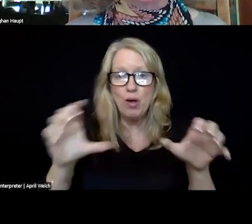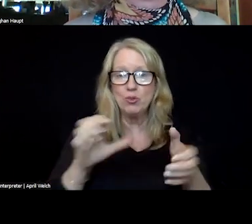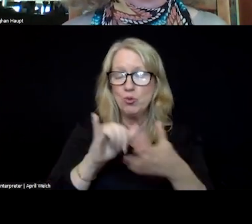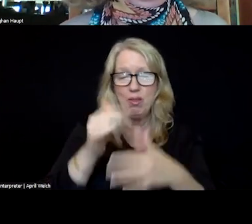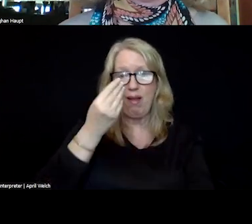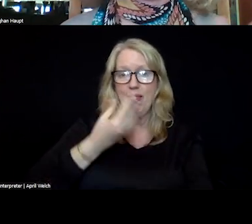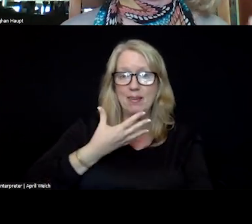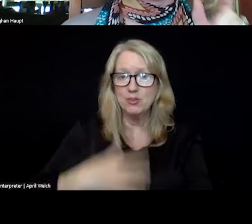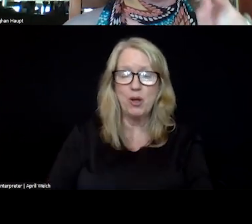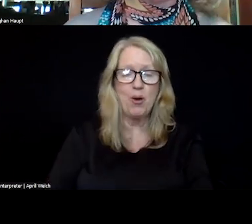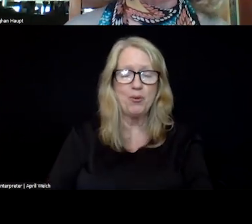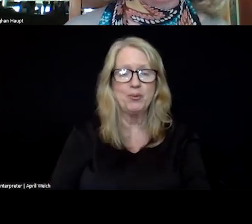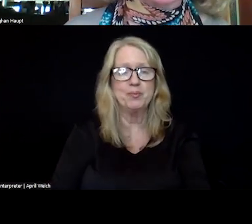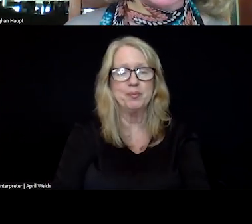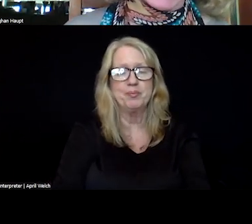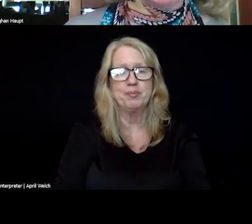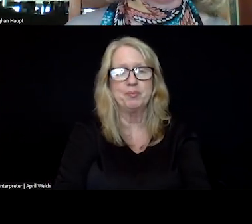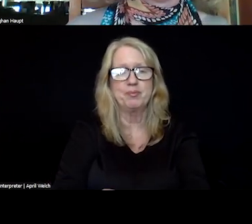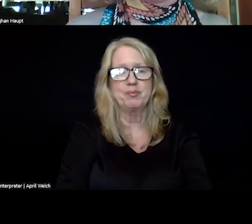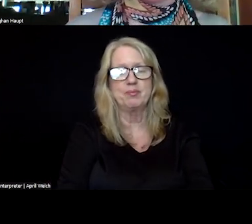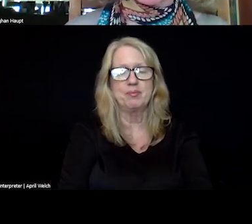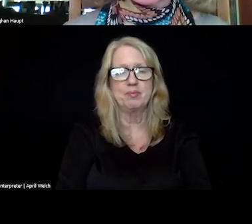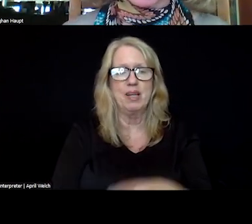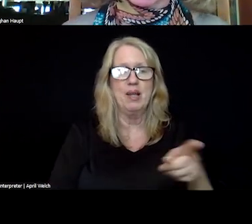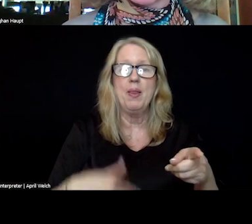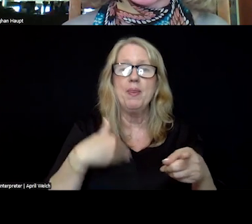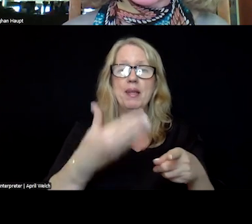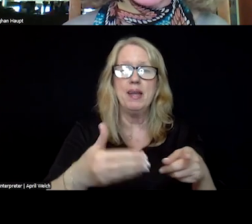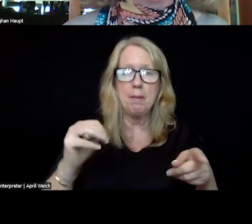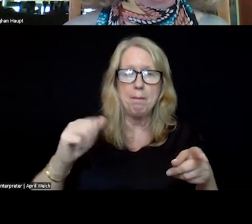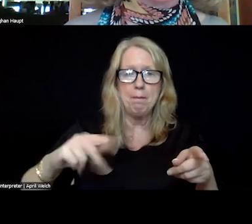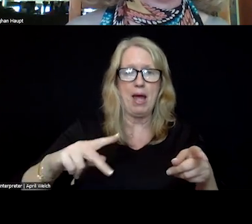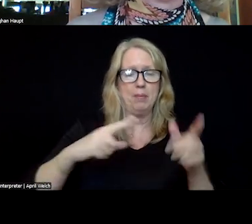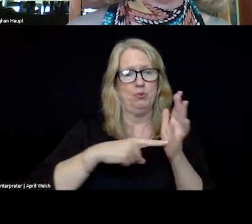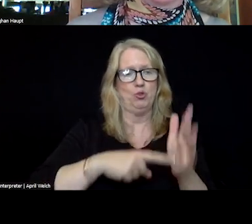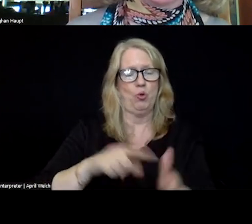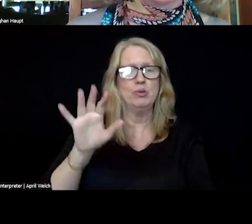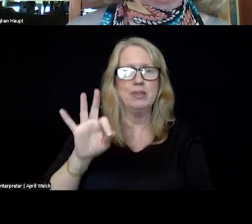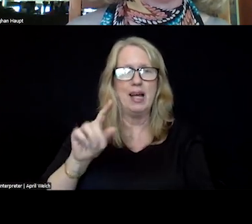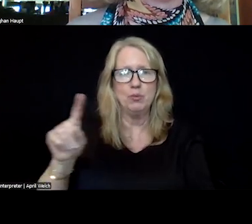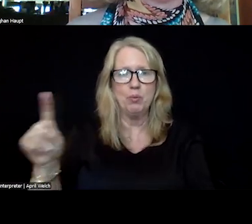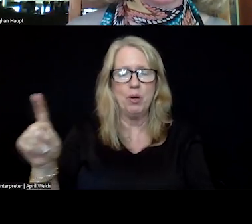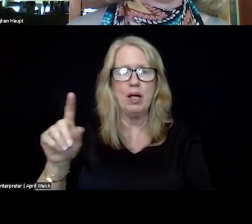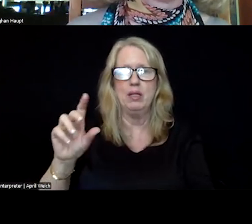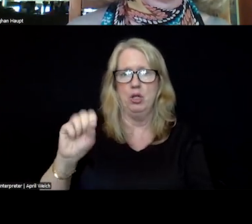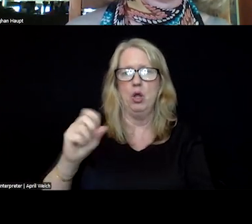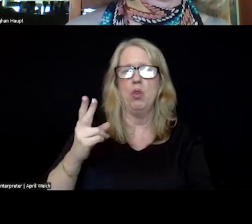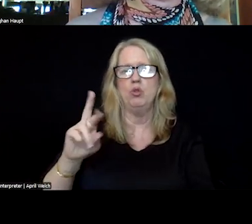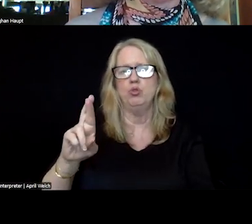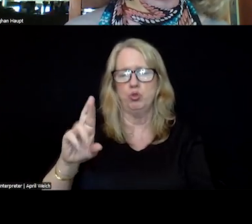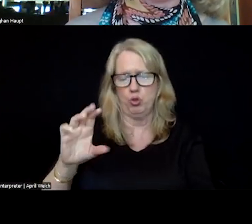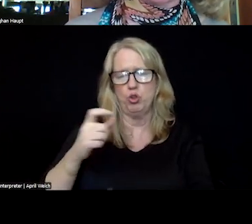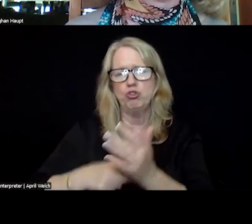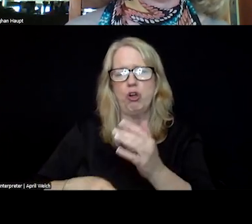know. This next map talks about the 911 surcharge, which is about,